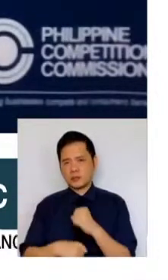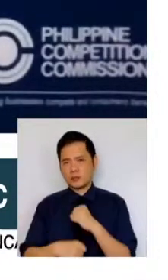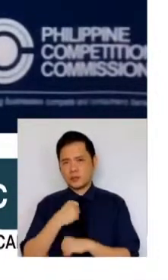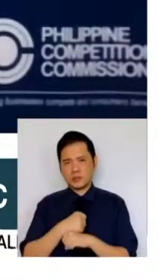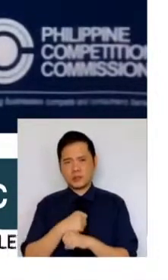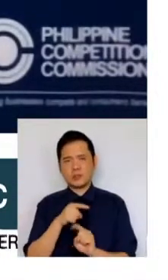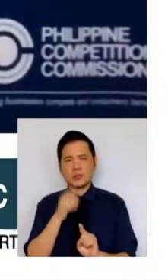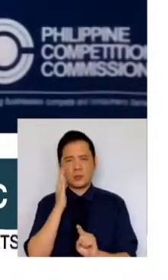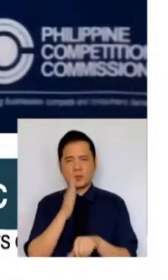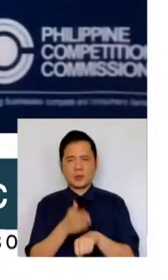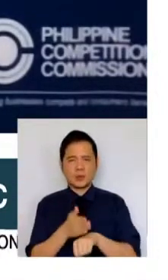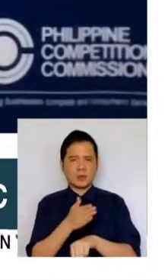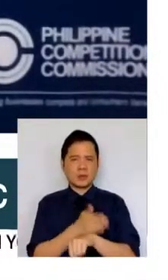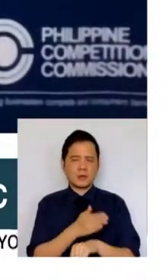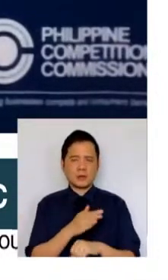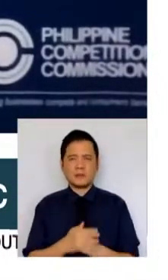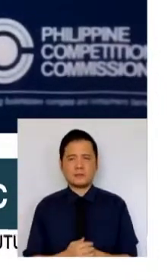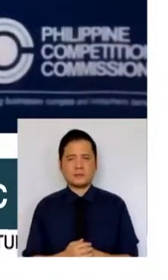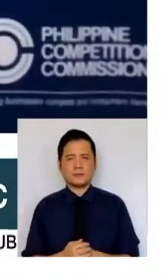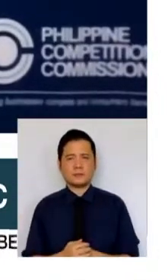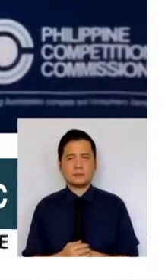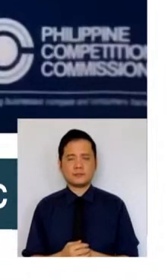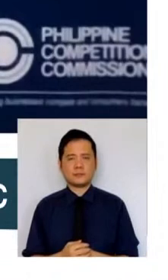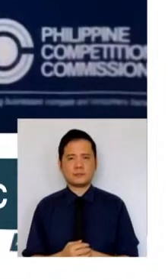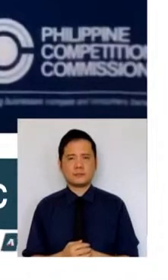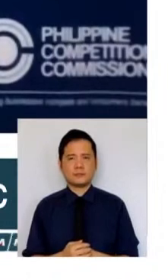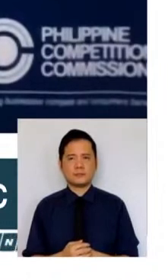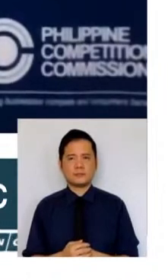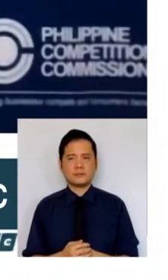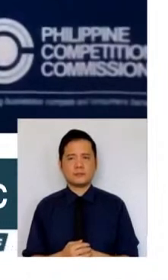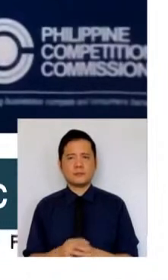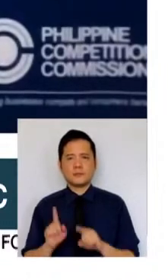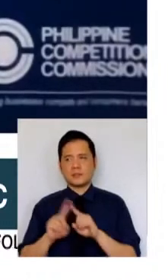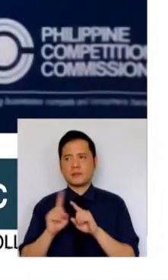been mentioned by peers, colleagues,